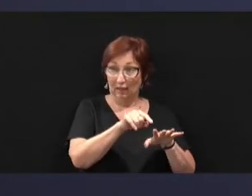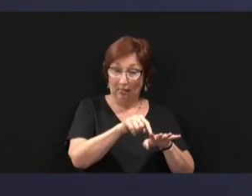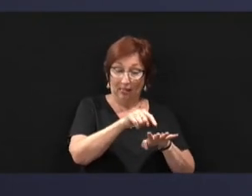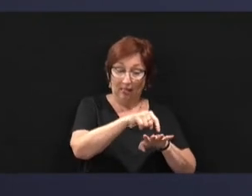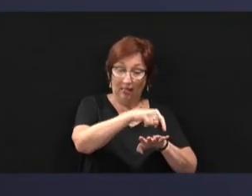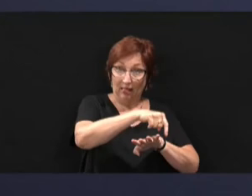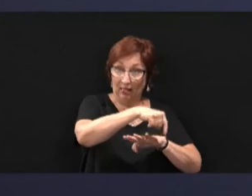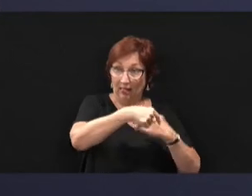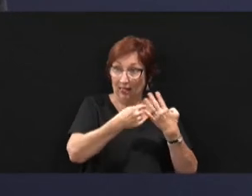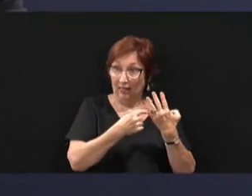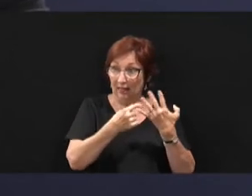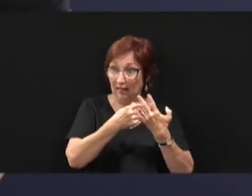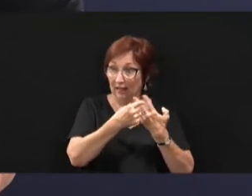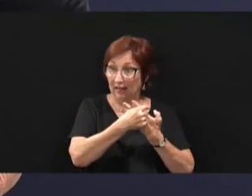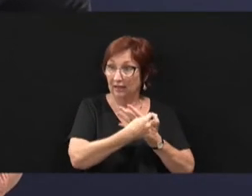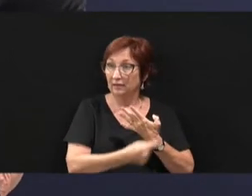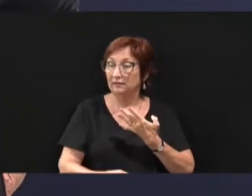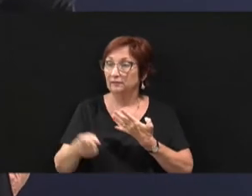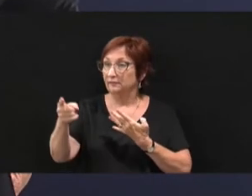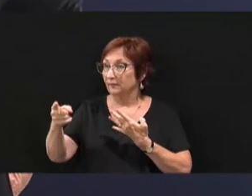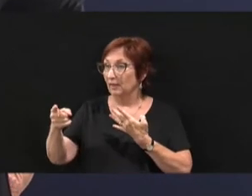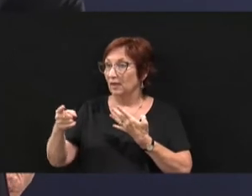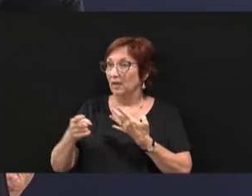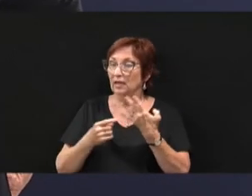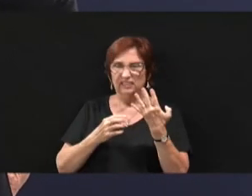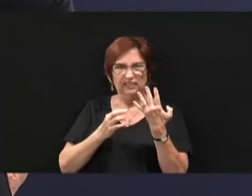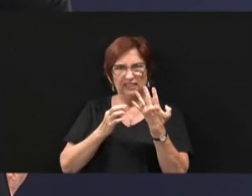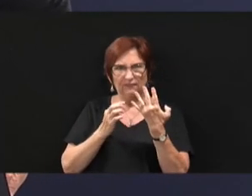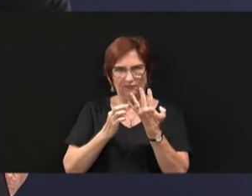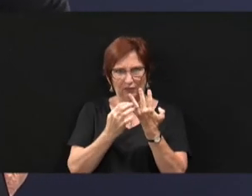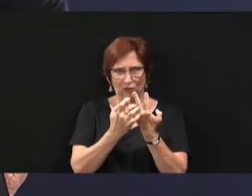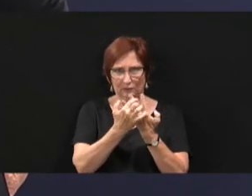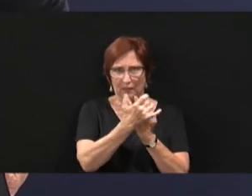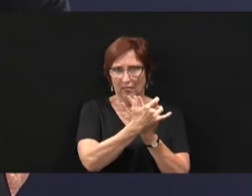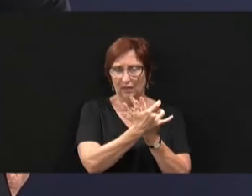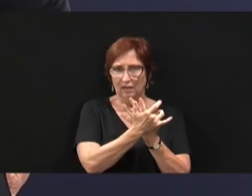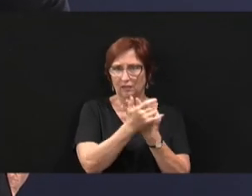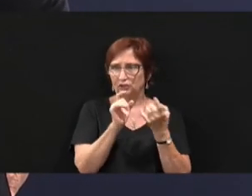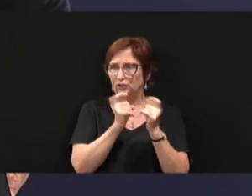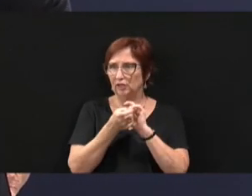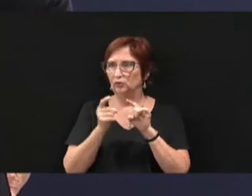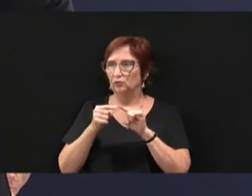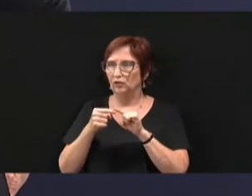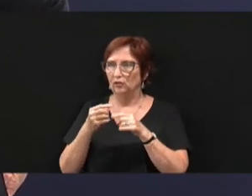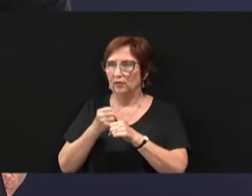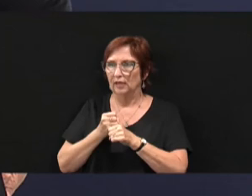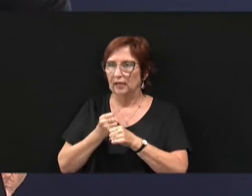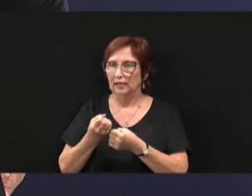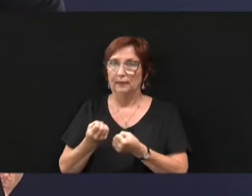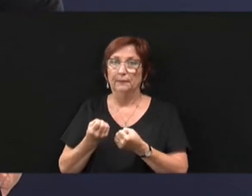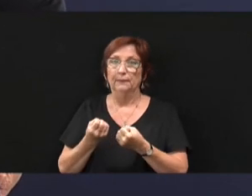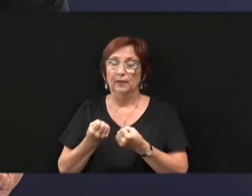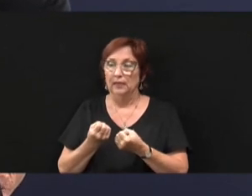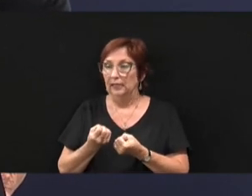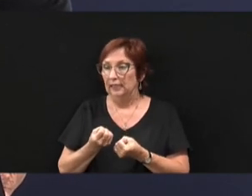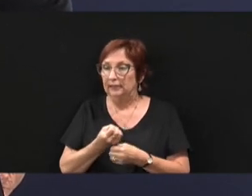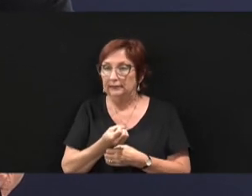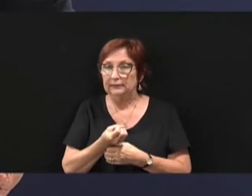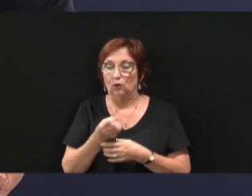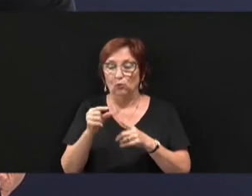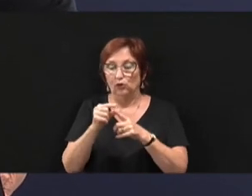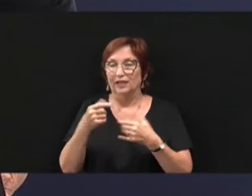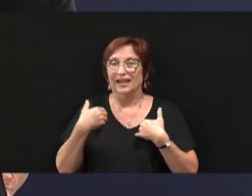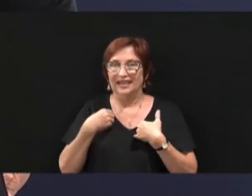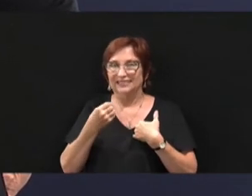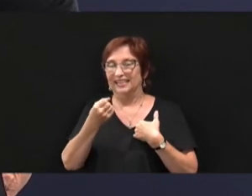yes. Does finger spelling change when you get into multi-syllable words or compound words? And how do you